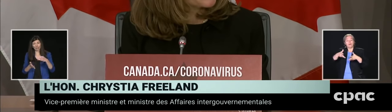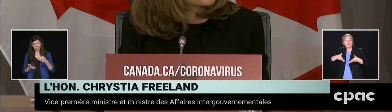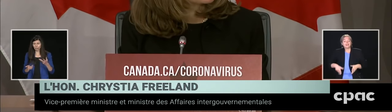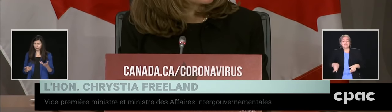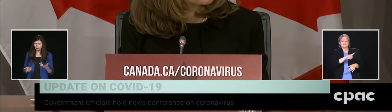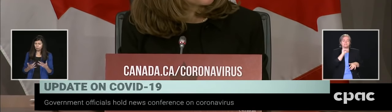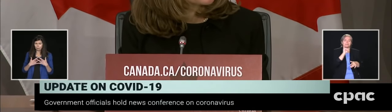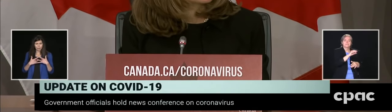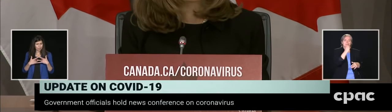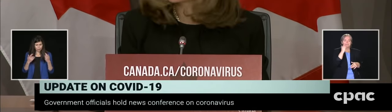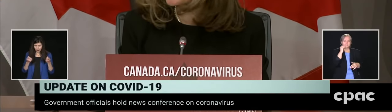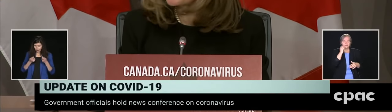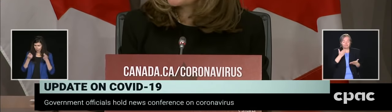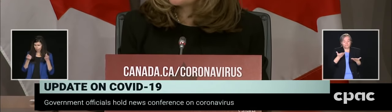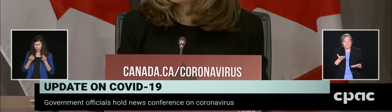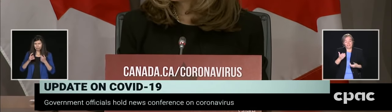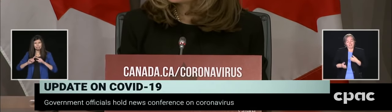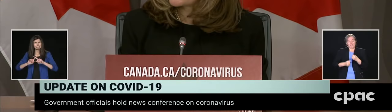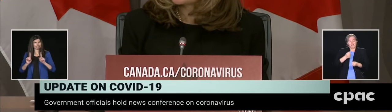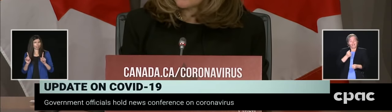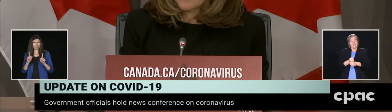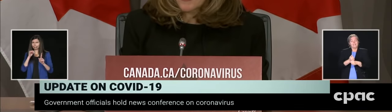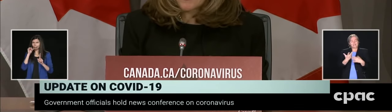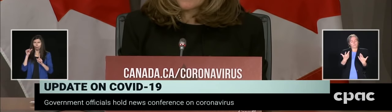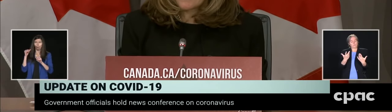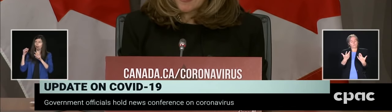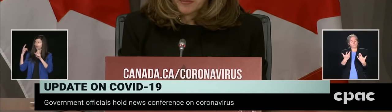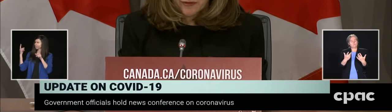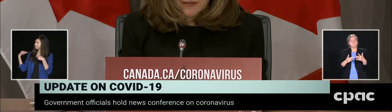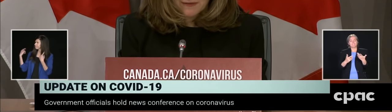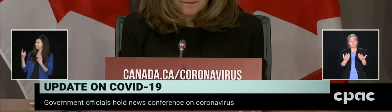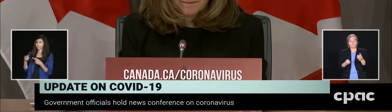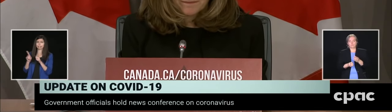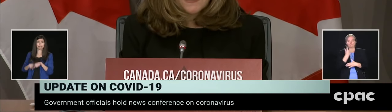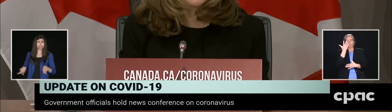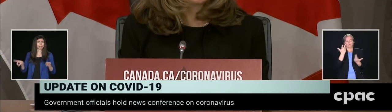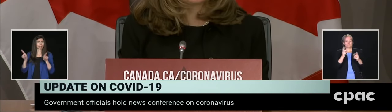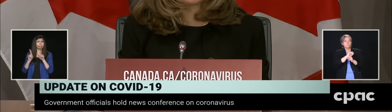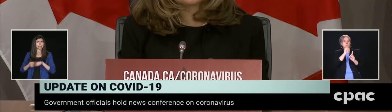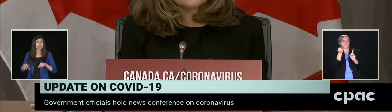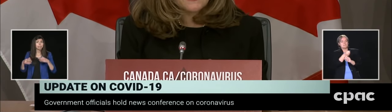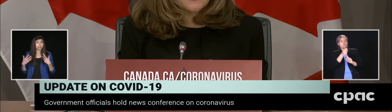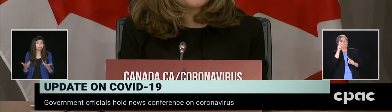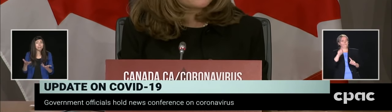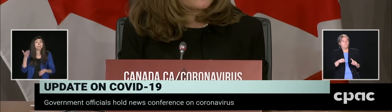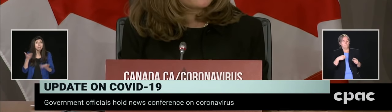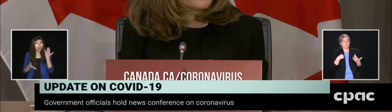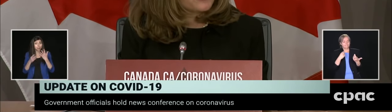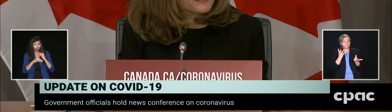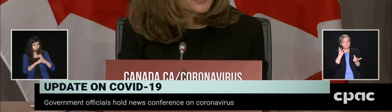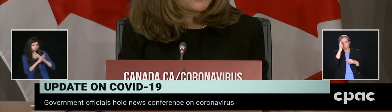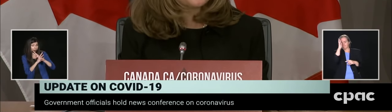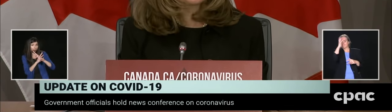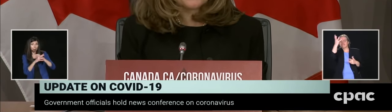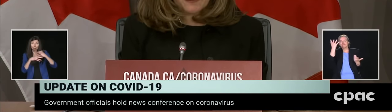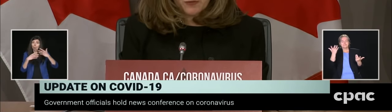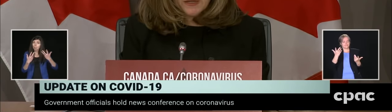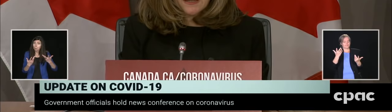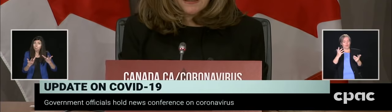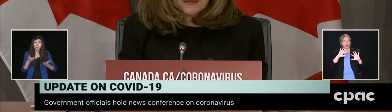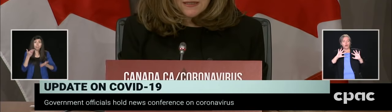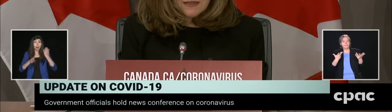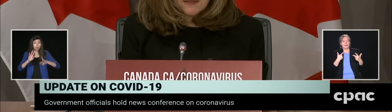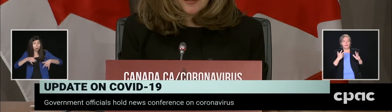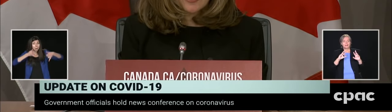our families and friends virtually rather than in person. But it is absolutely crucial that